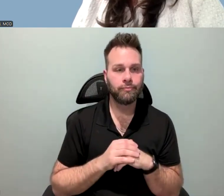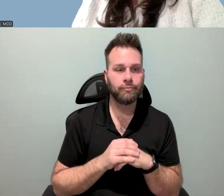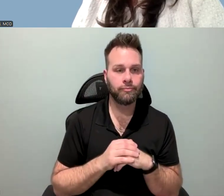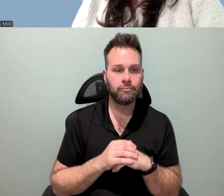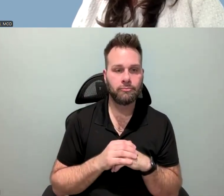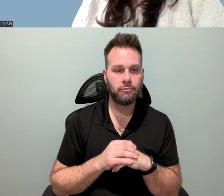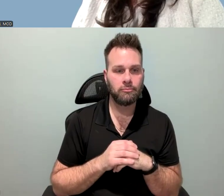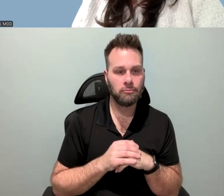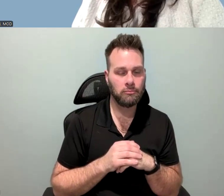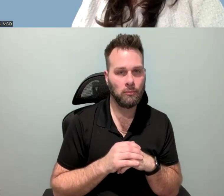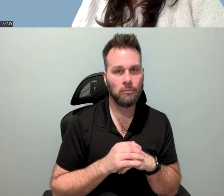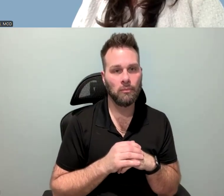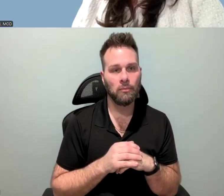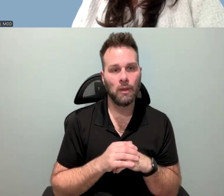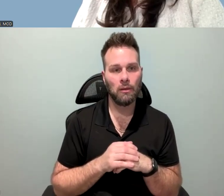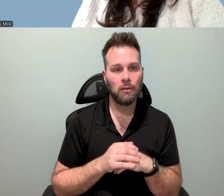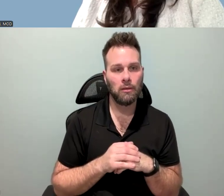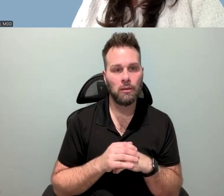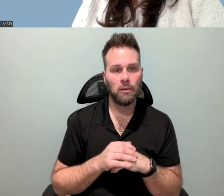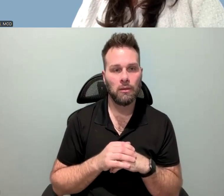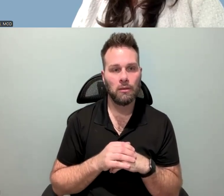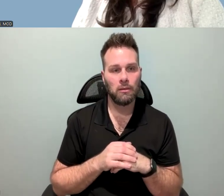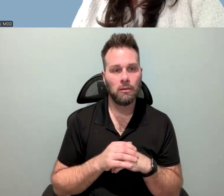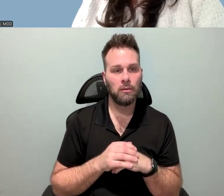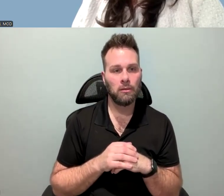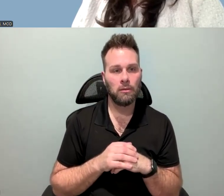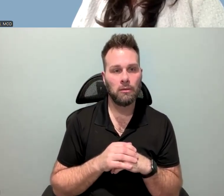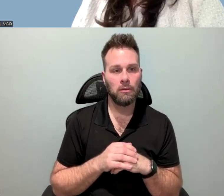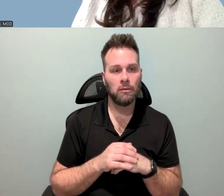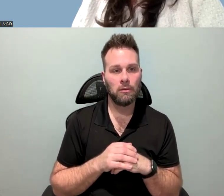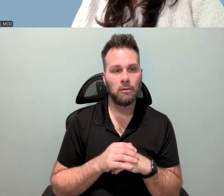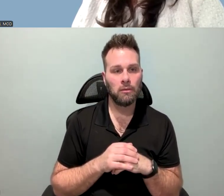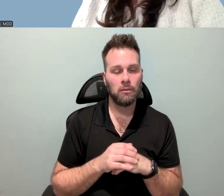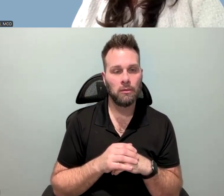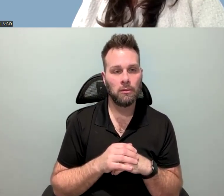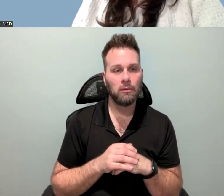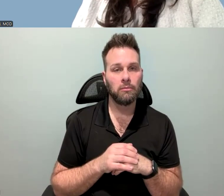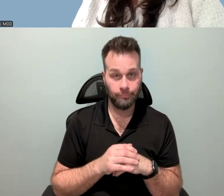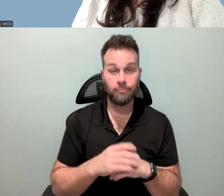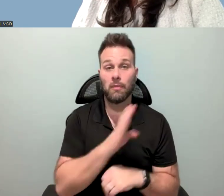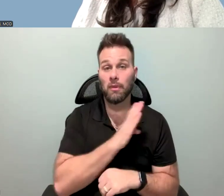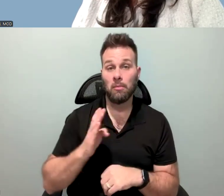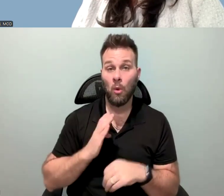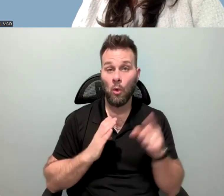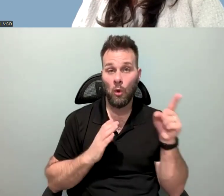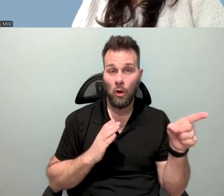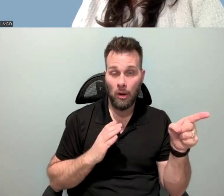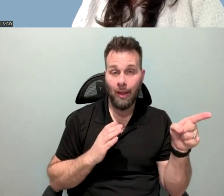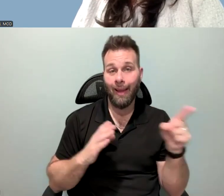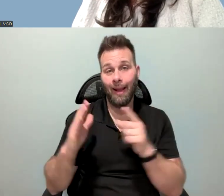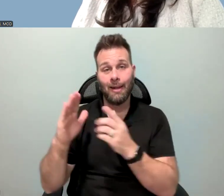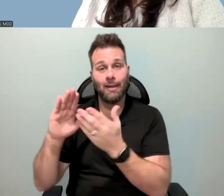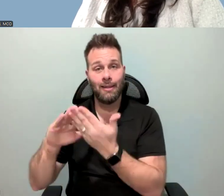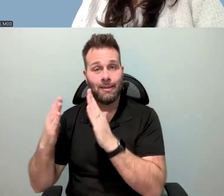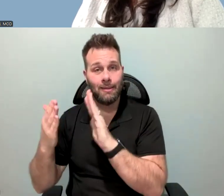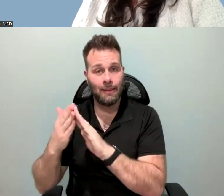isn't a lot of interaction right now between that board And the